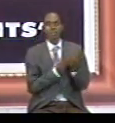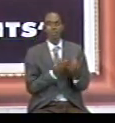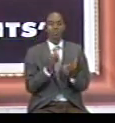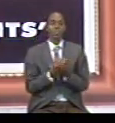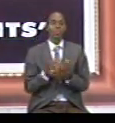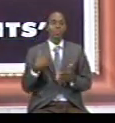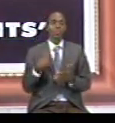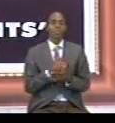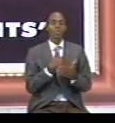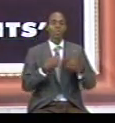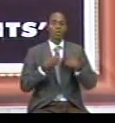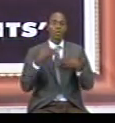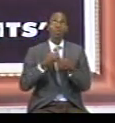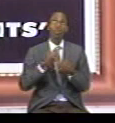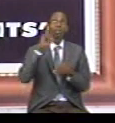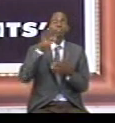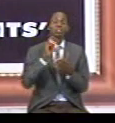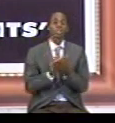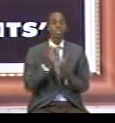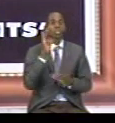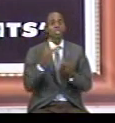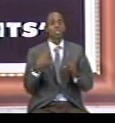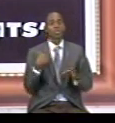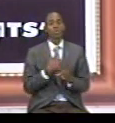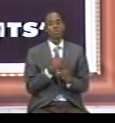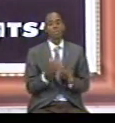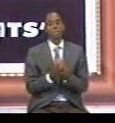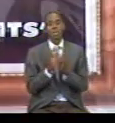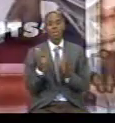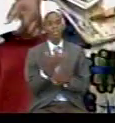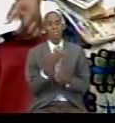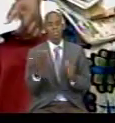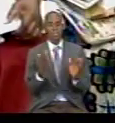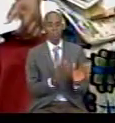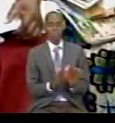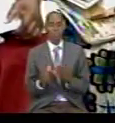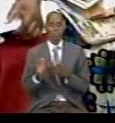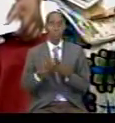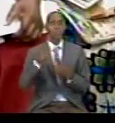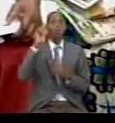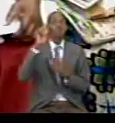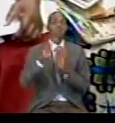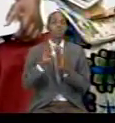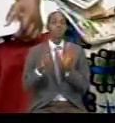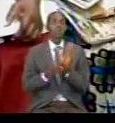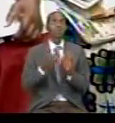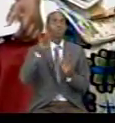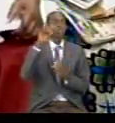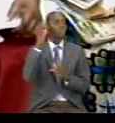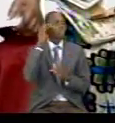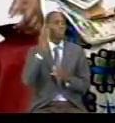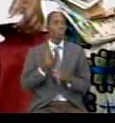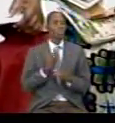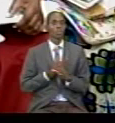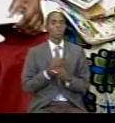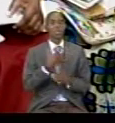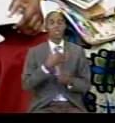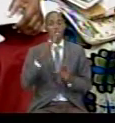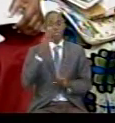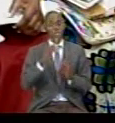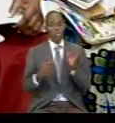ask anything according to his will, he heareth us. And if we know, thank God I